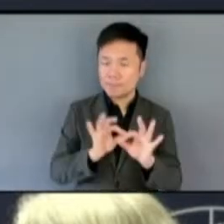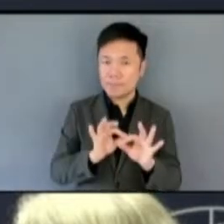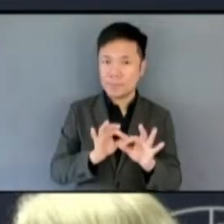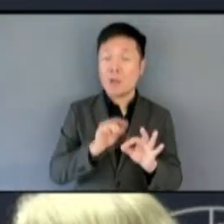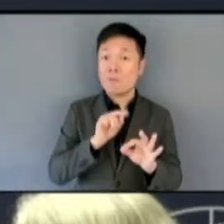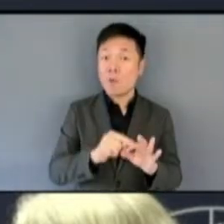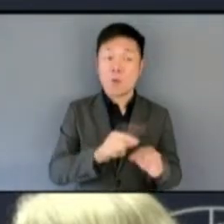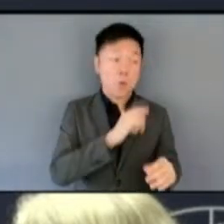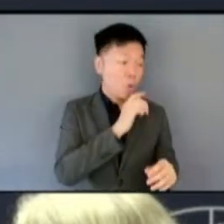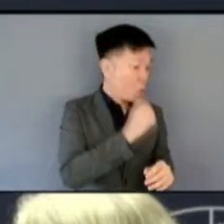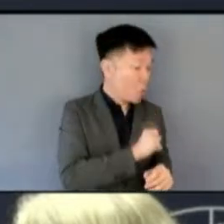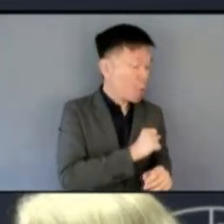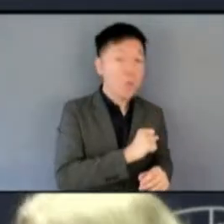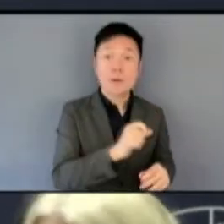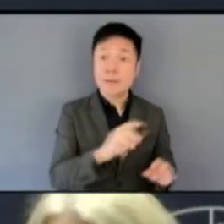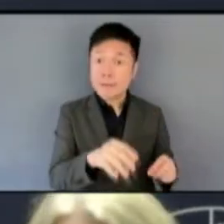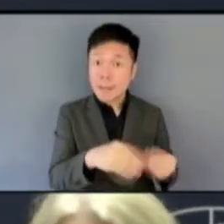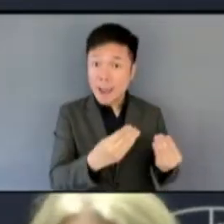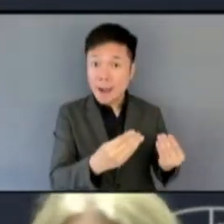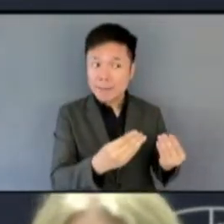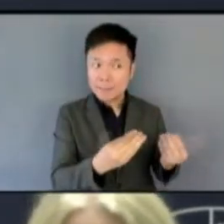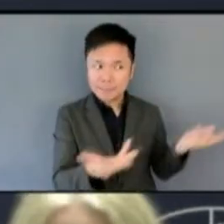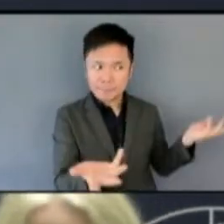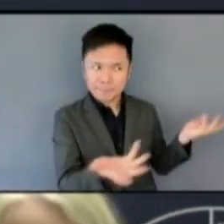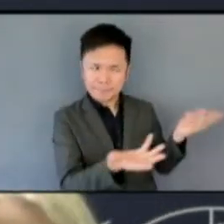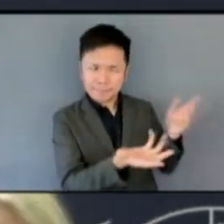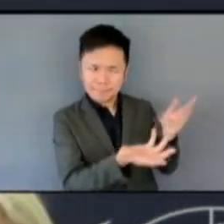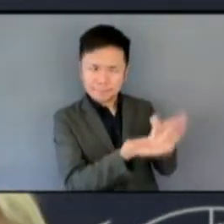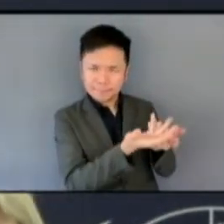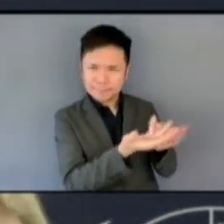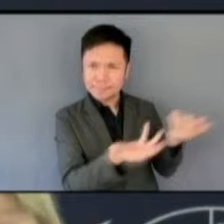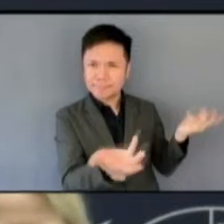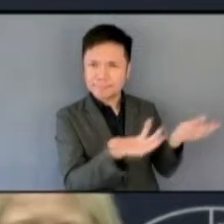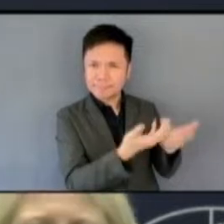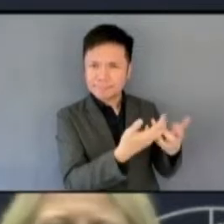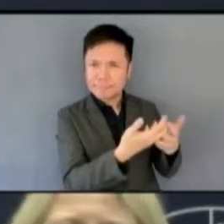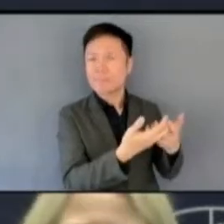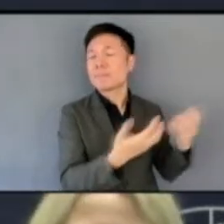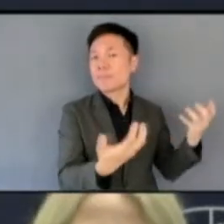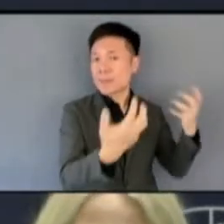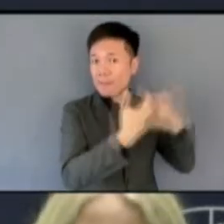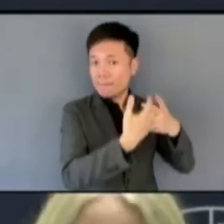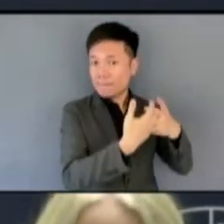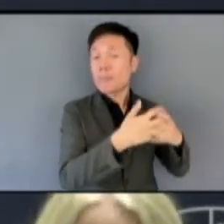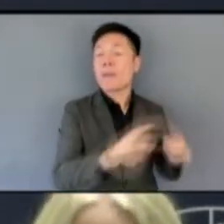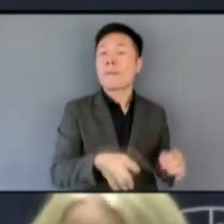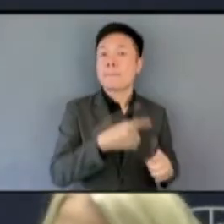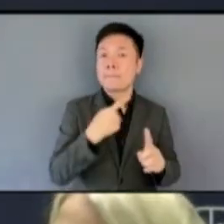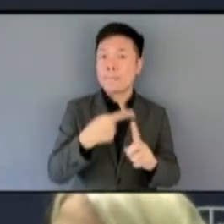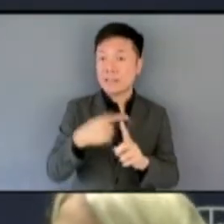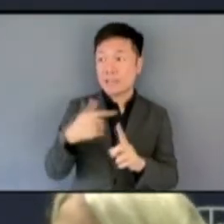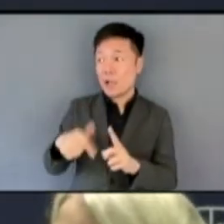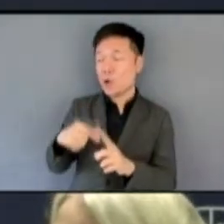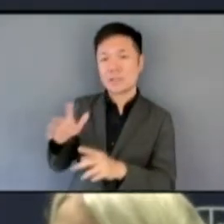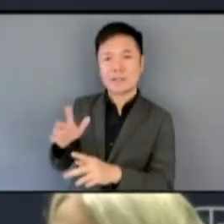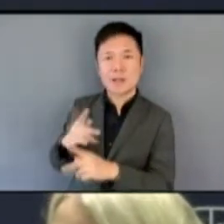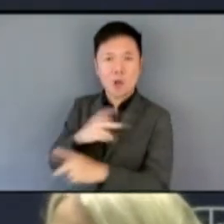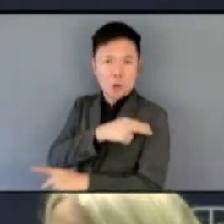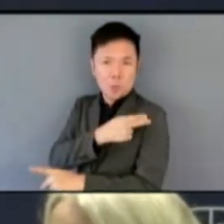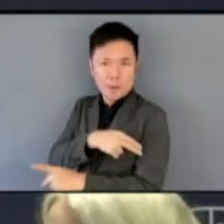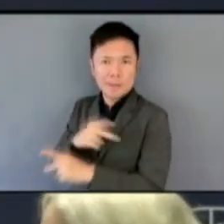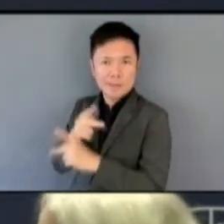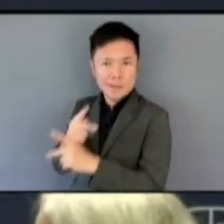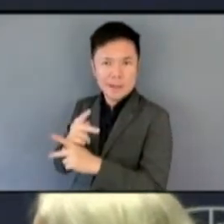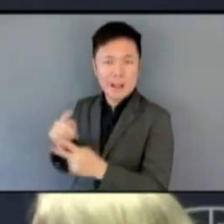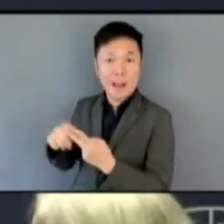intergenerational issue, but I think a question also basically for our care systems to investigate further, and maybe even our social protection